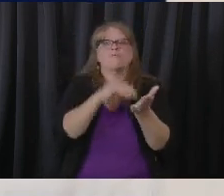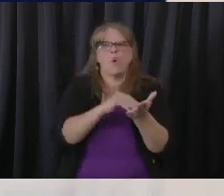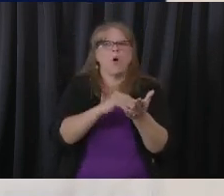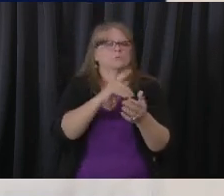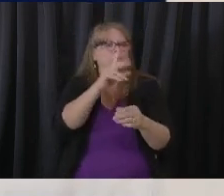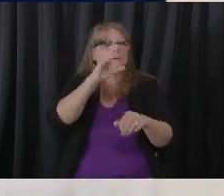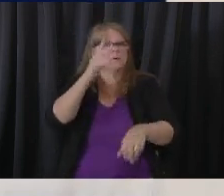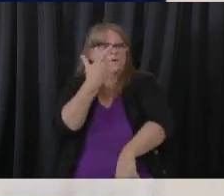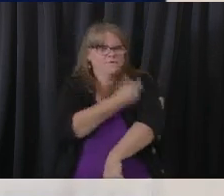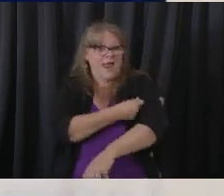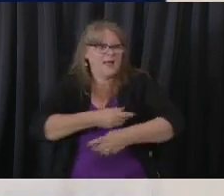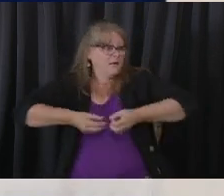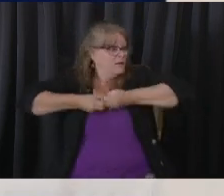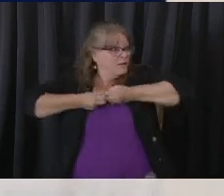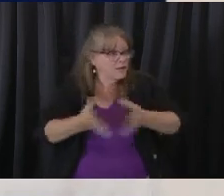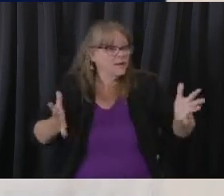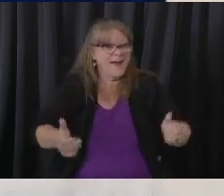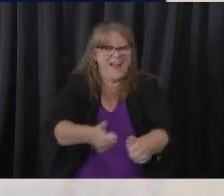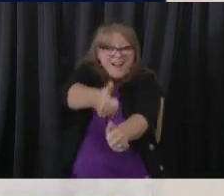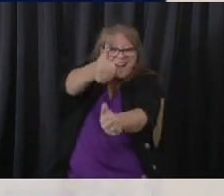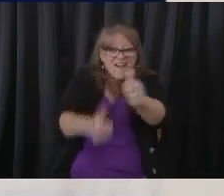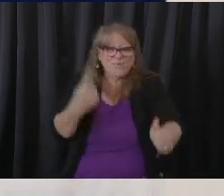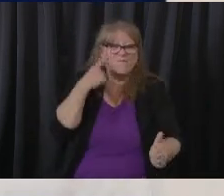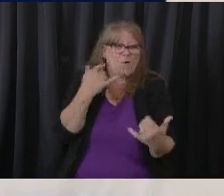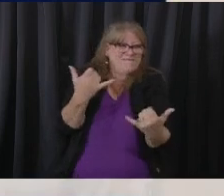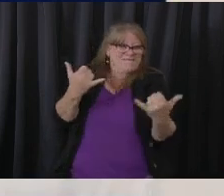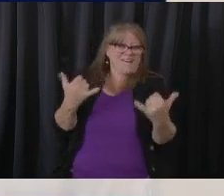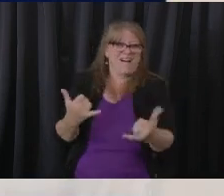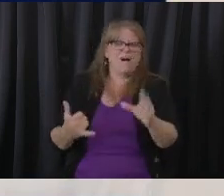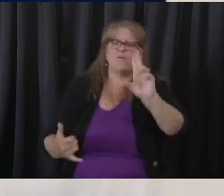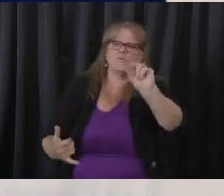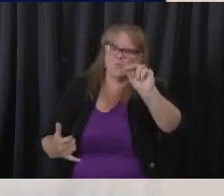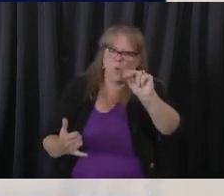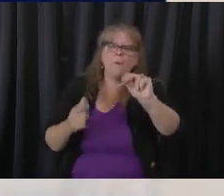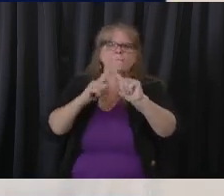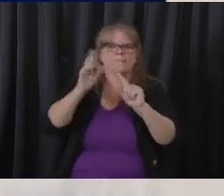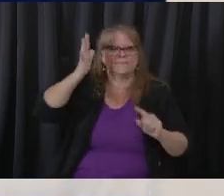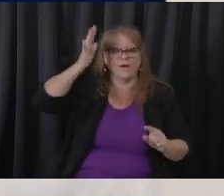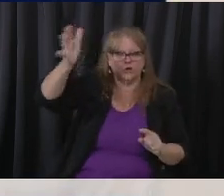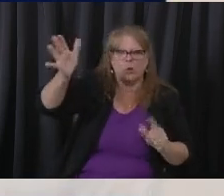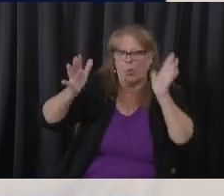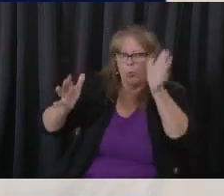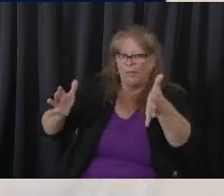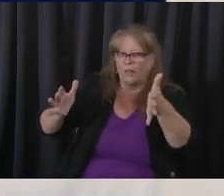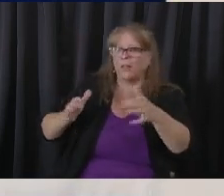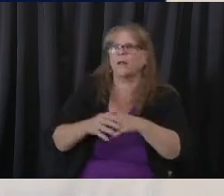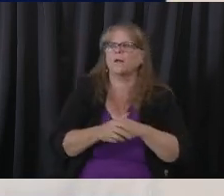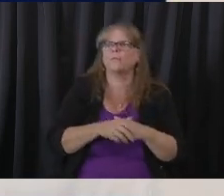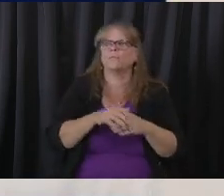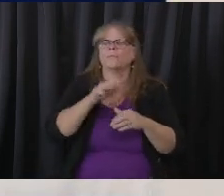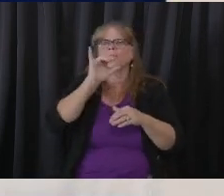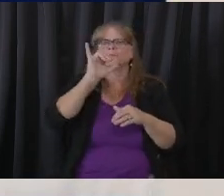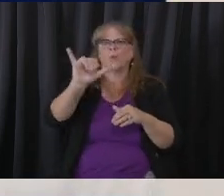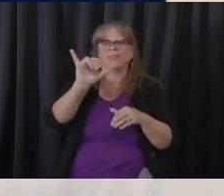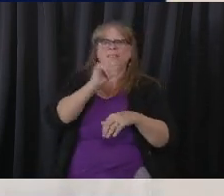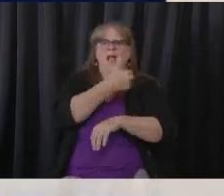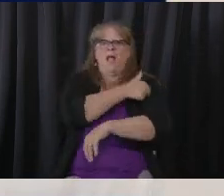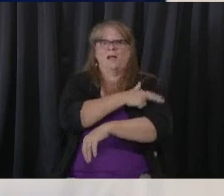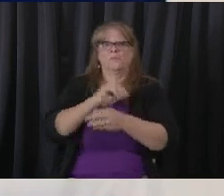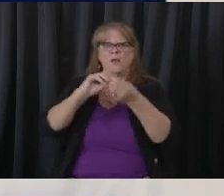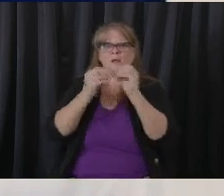in increased hospitalizations. On September 4th, there were 132 hospitalizations. October 5th, 233.